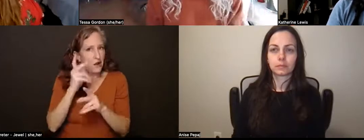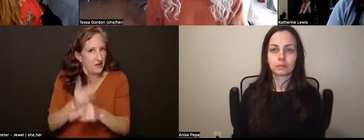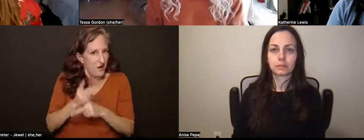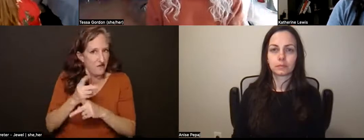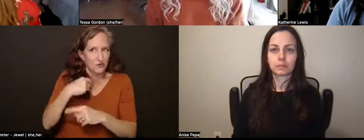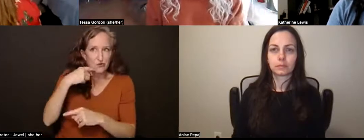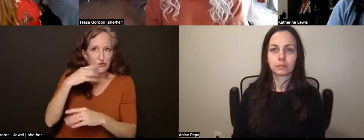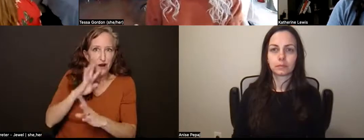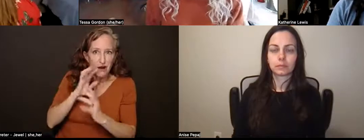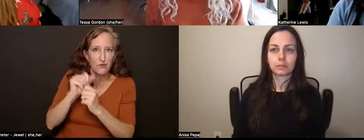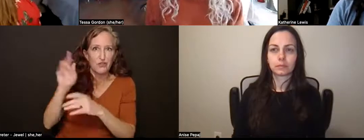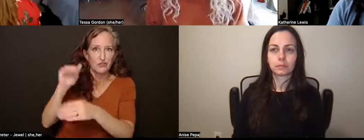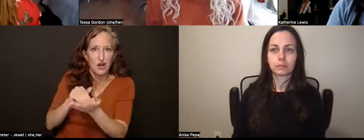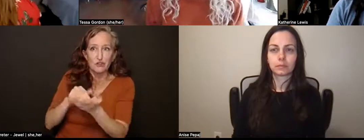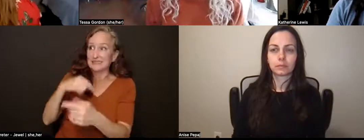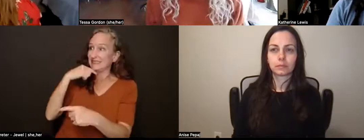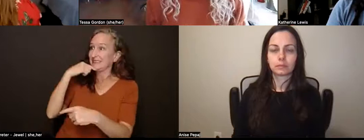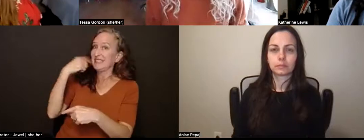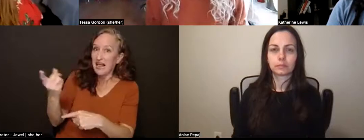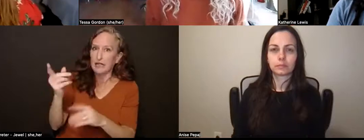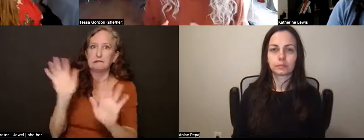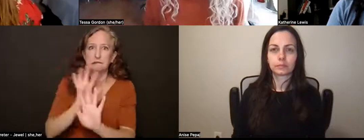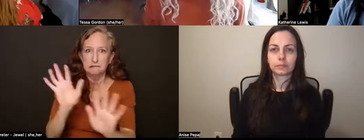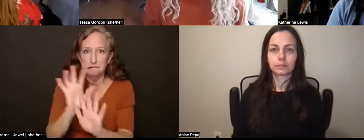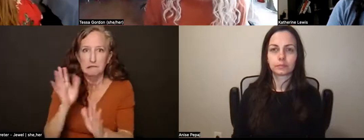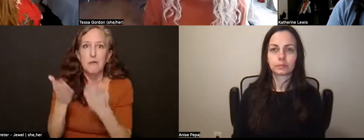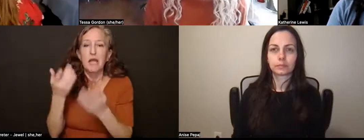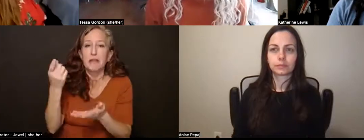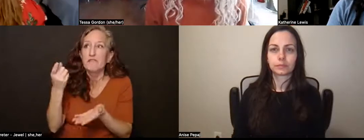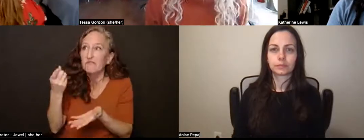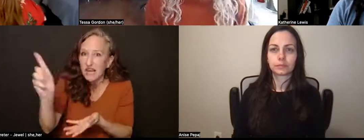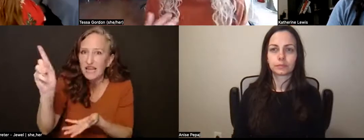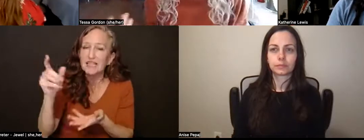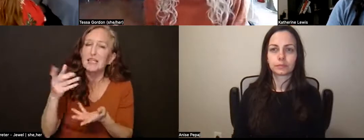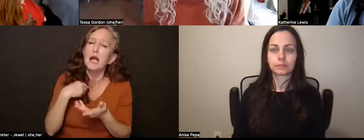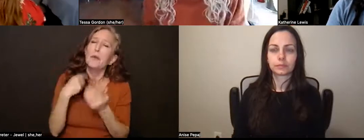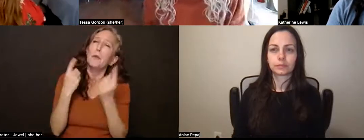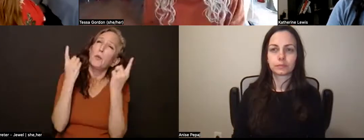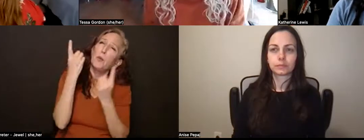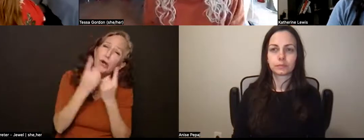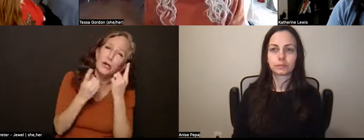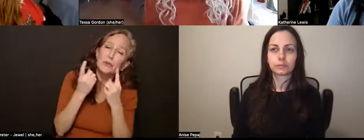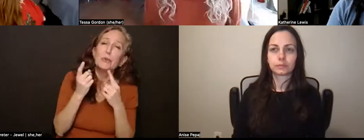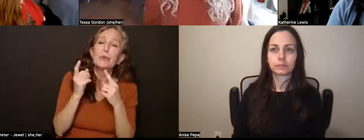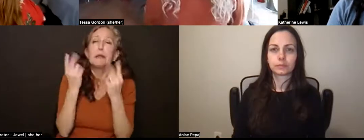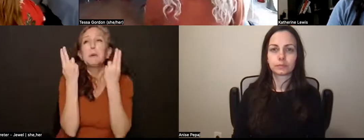what the diagnosis is because it might offend them. So it's, well, could it possibly be? I'm wondering if you've